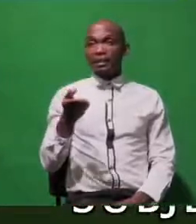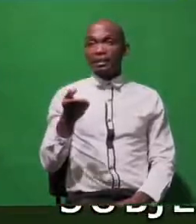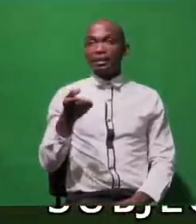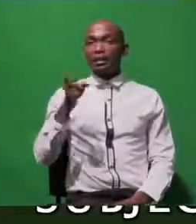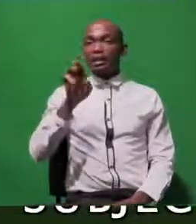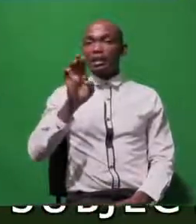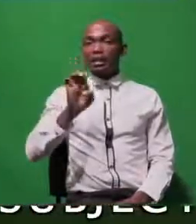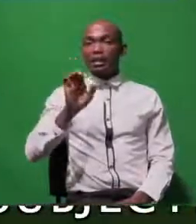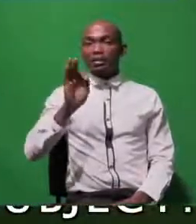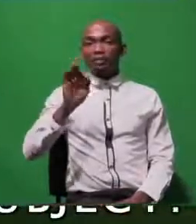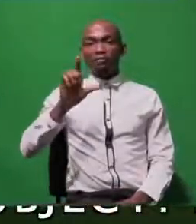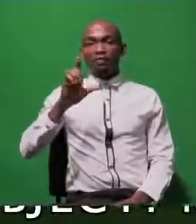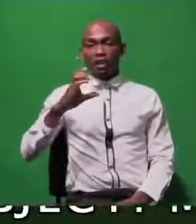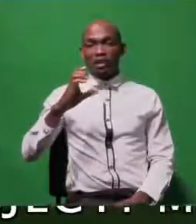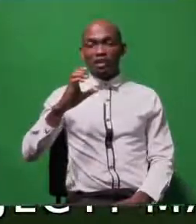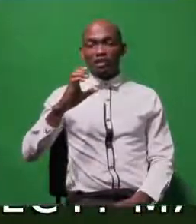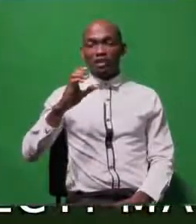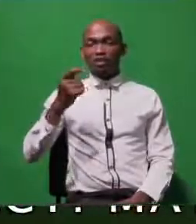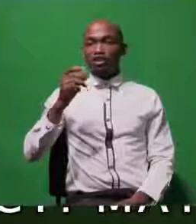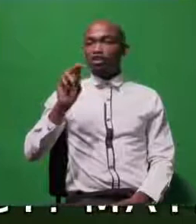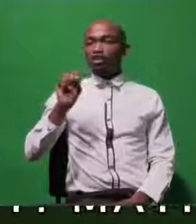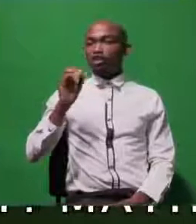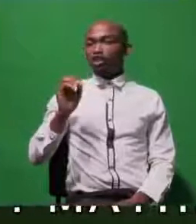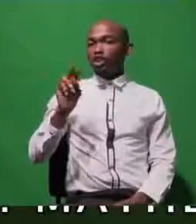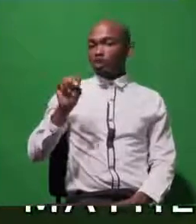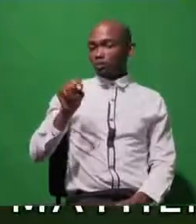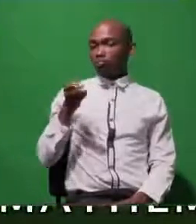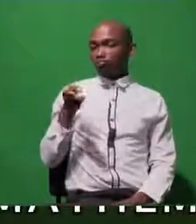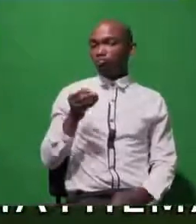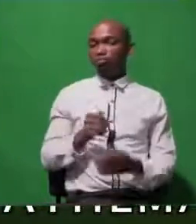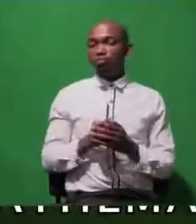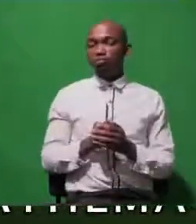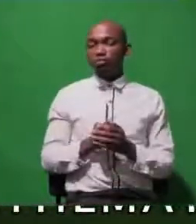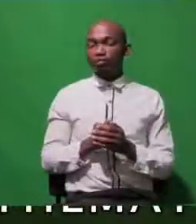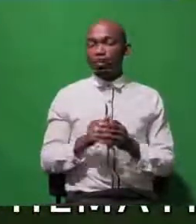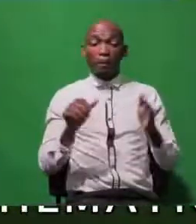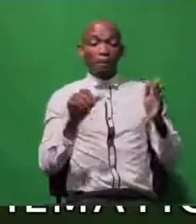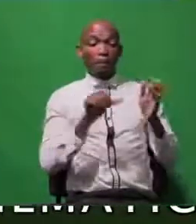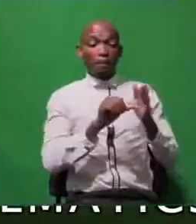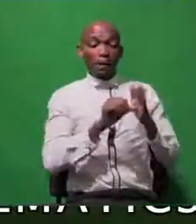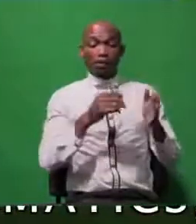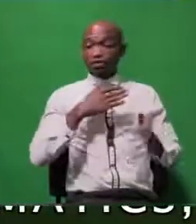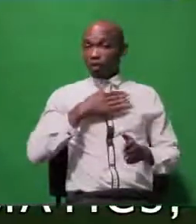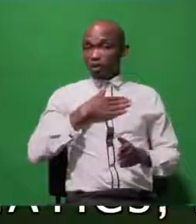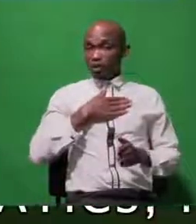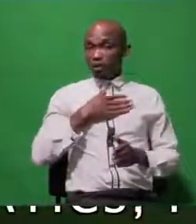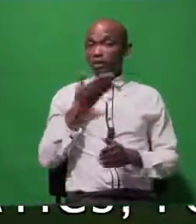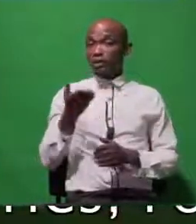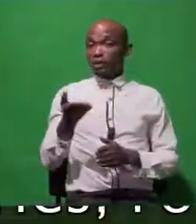reflection. Reflection. My students, this is a